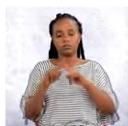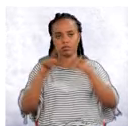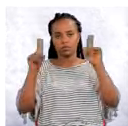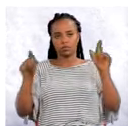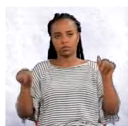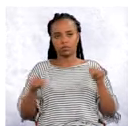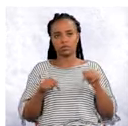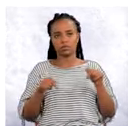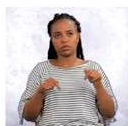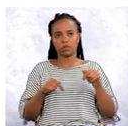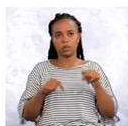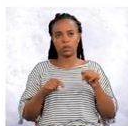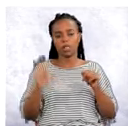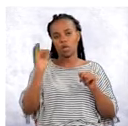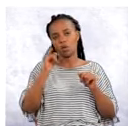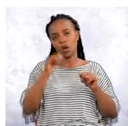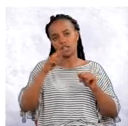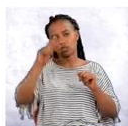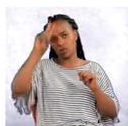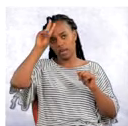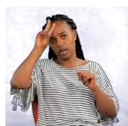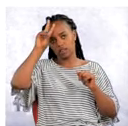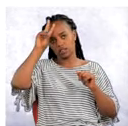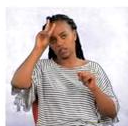you have this one, y squared